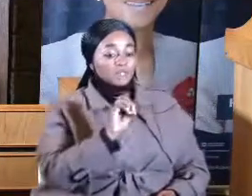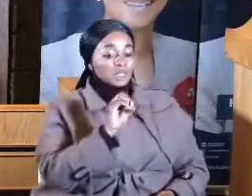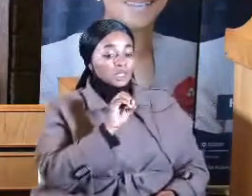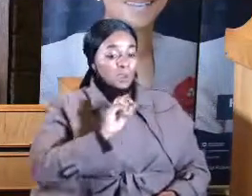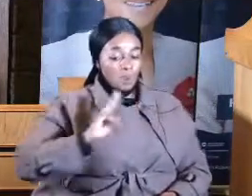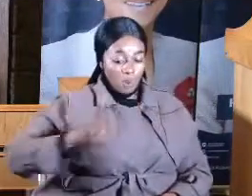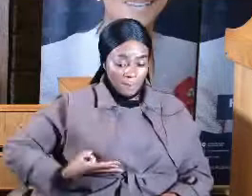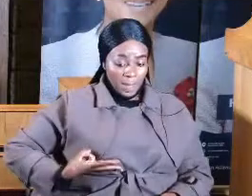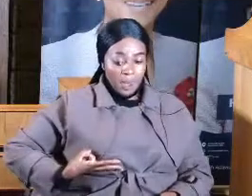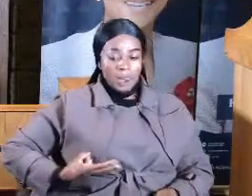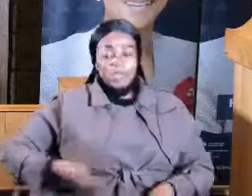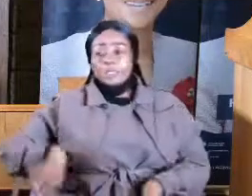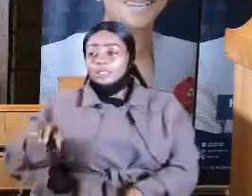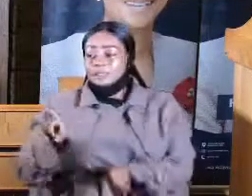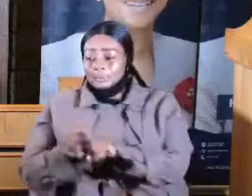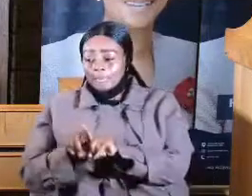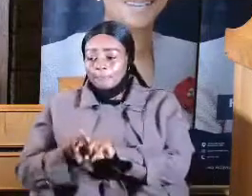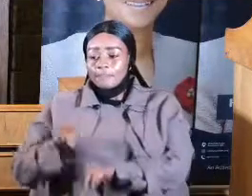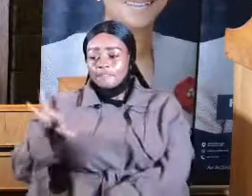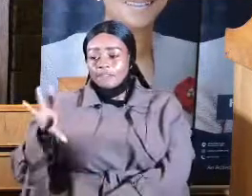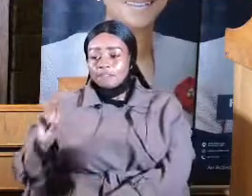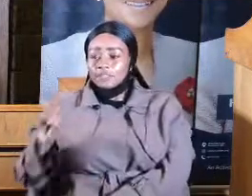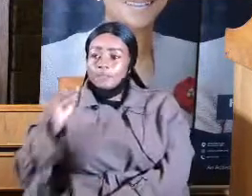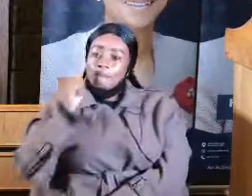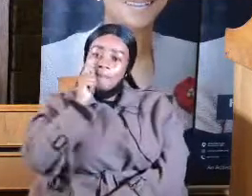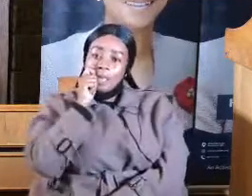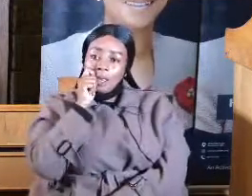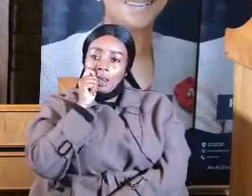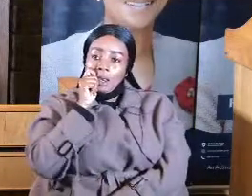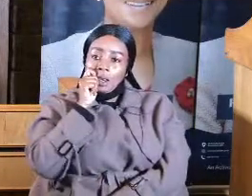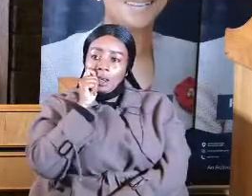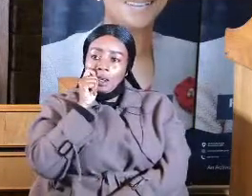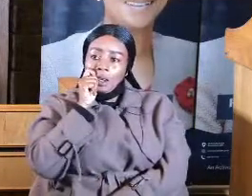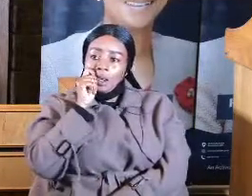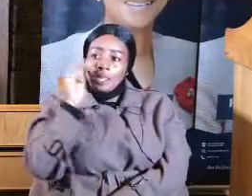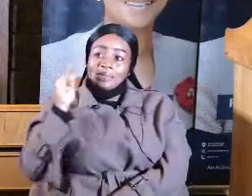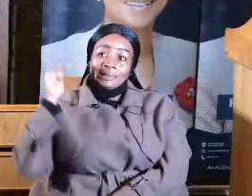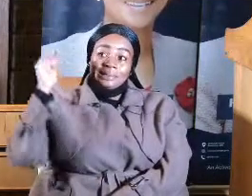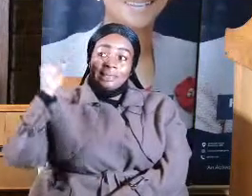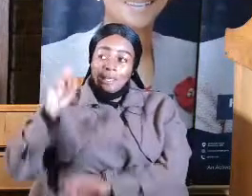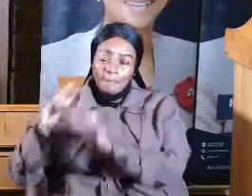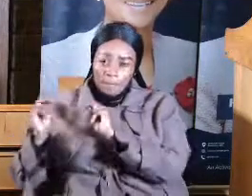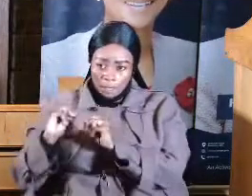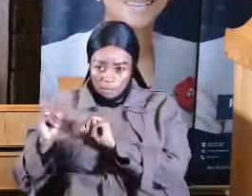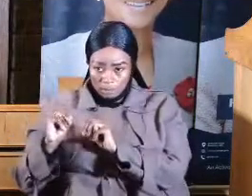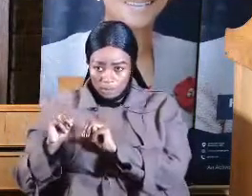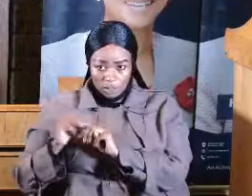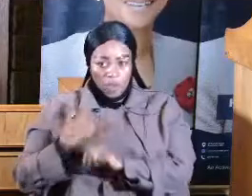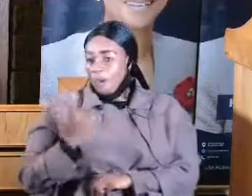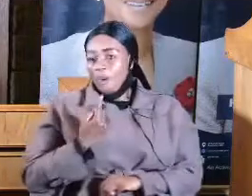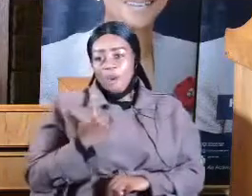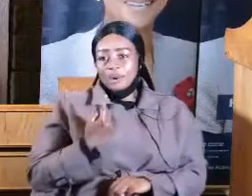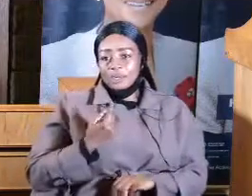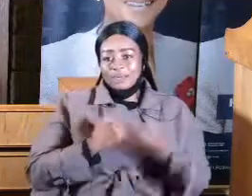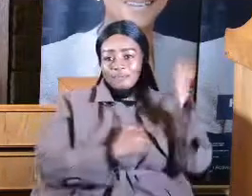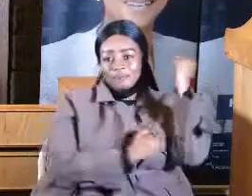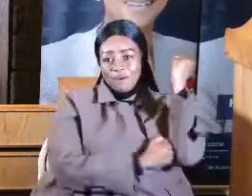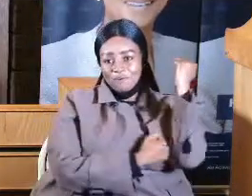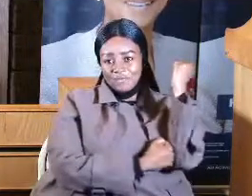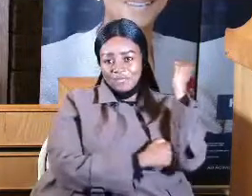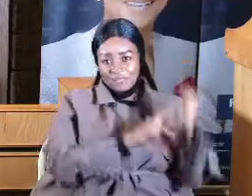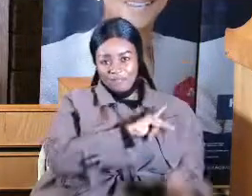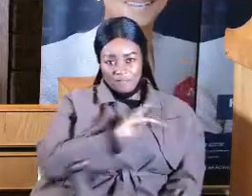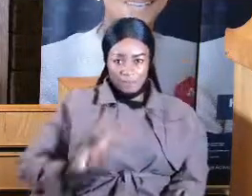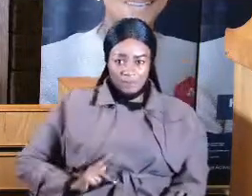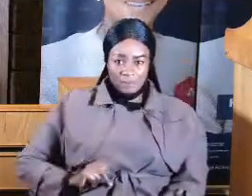senior management, and 50 males in senior management. Also, social development is